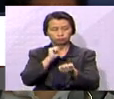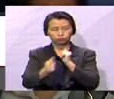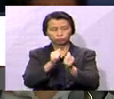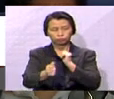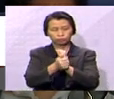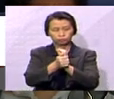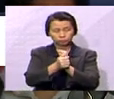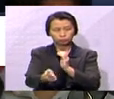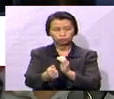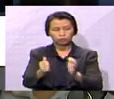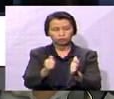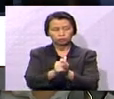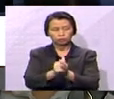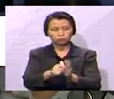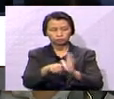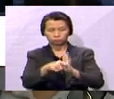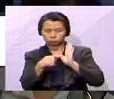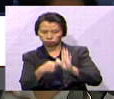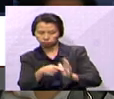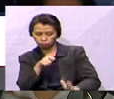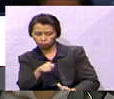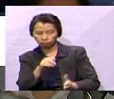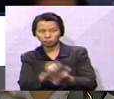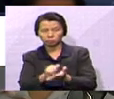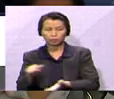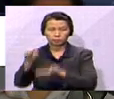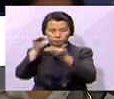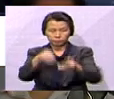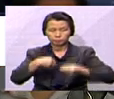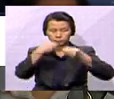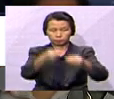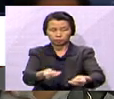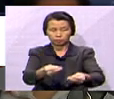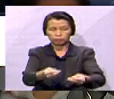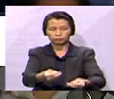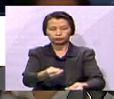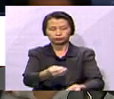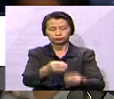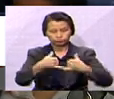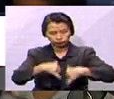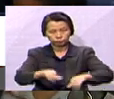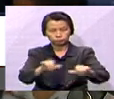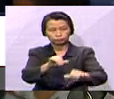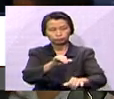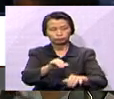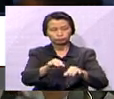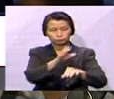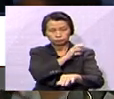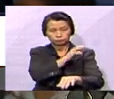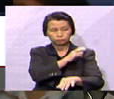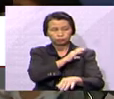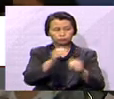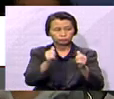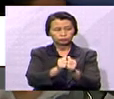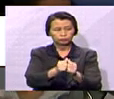skills and performance and provide a constant pool of talents